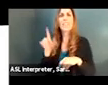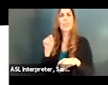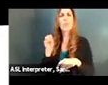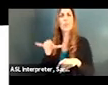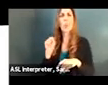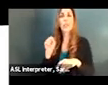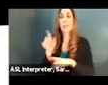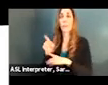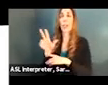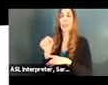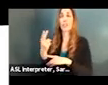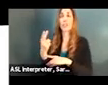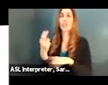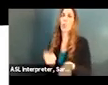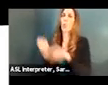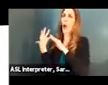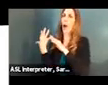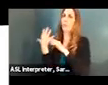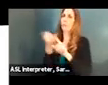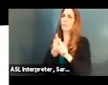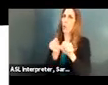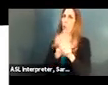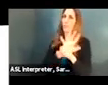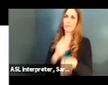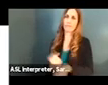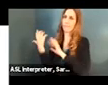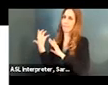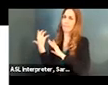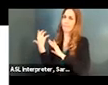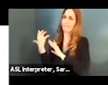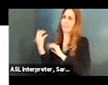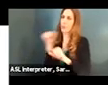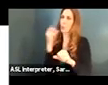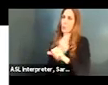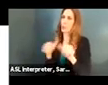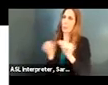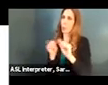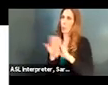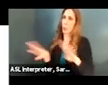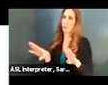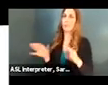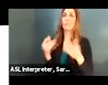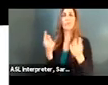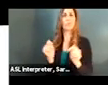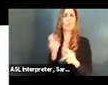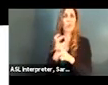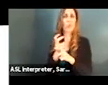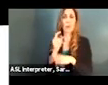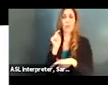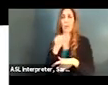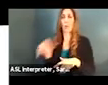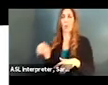plush when COVID hit, and are trying hard to replace